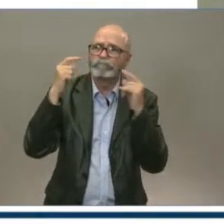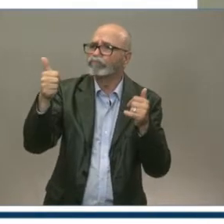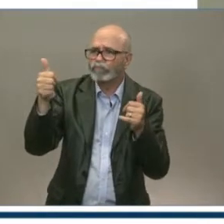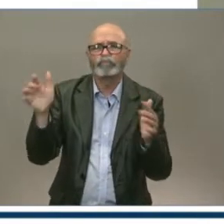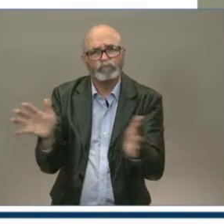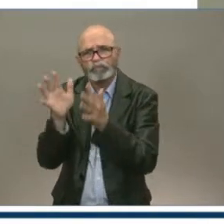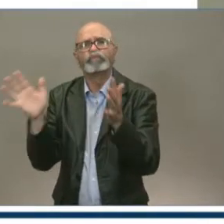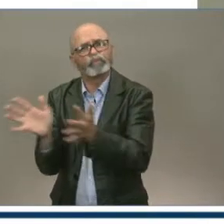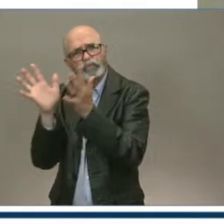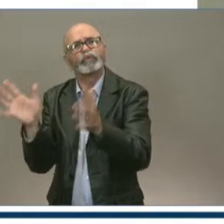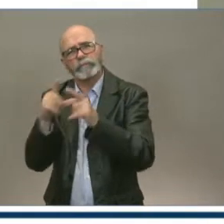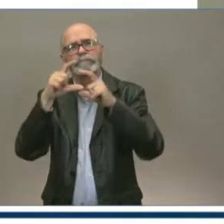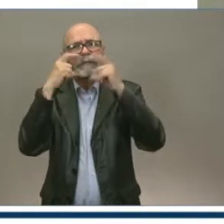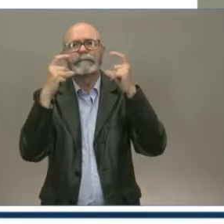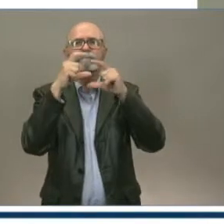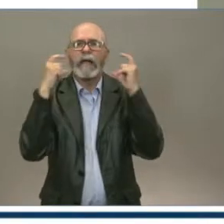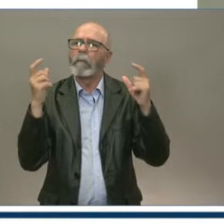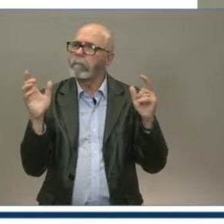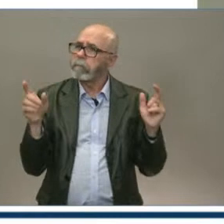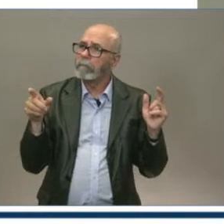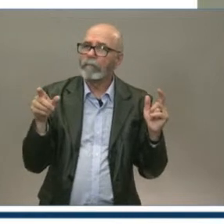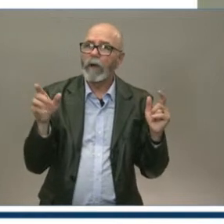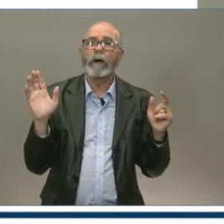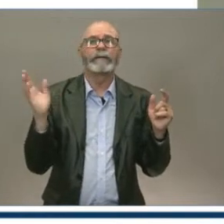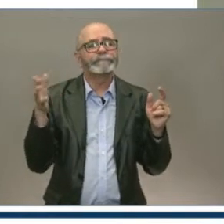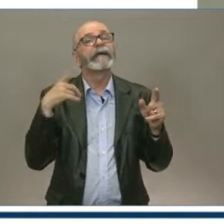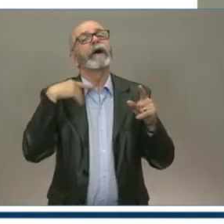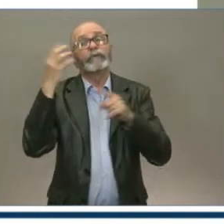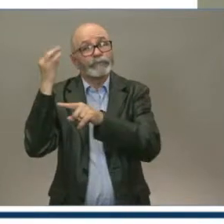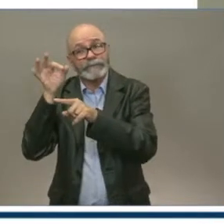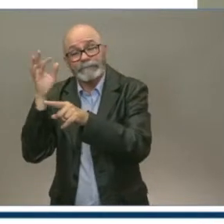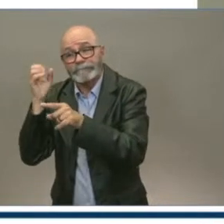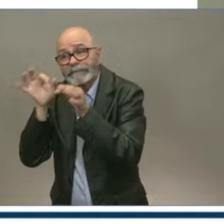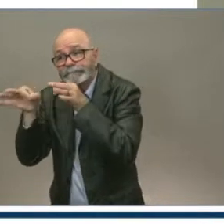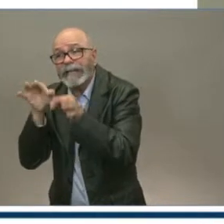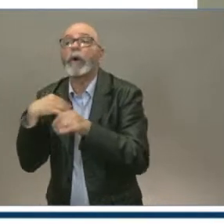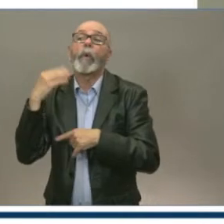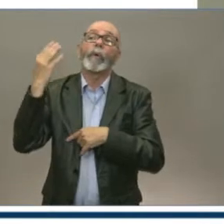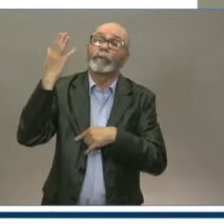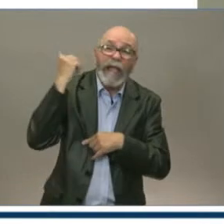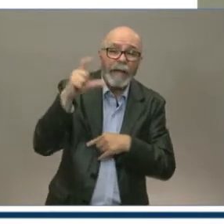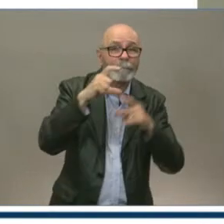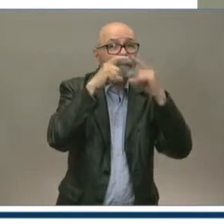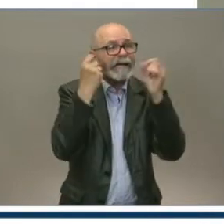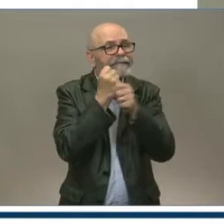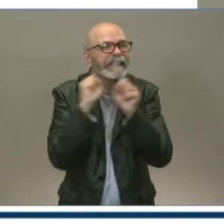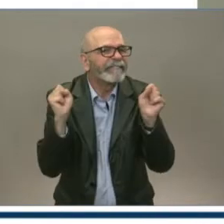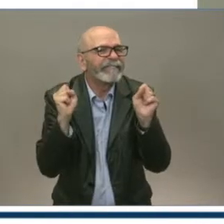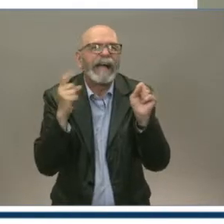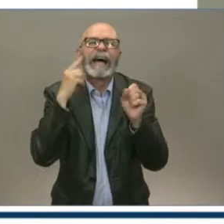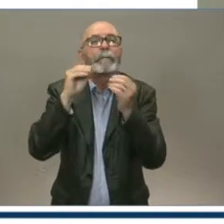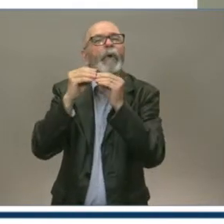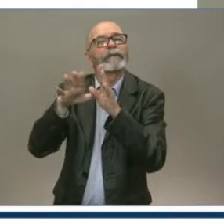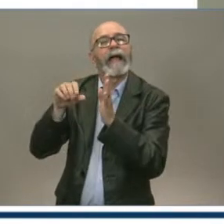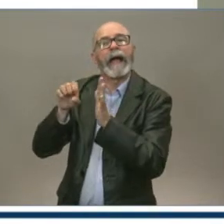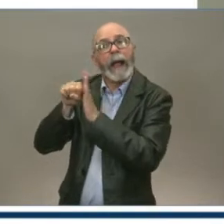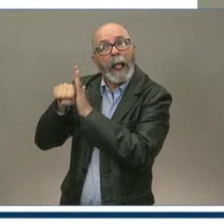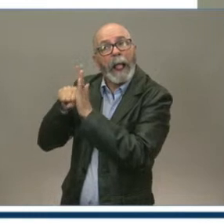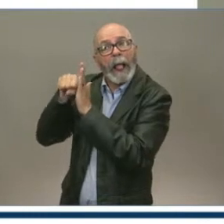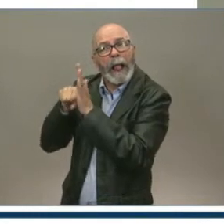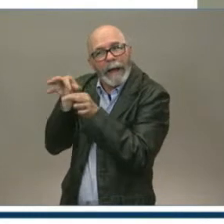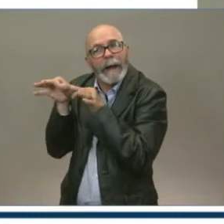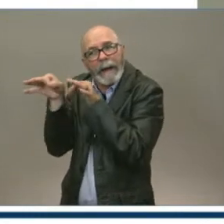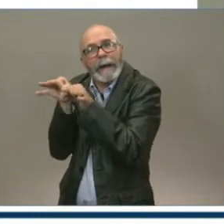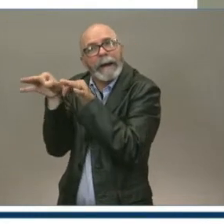majority of people, if we ask them to do something and explain why they need to do it, they will do it. So we're going to take that approach. We're